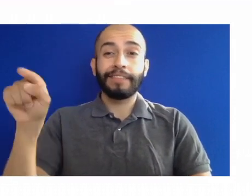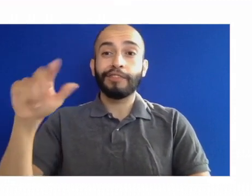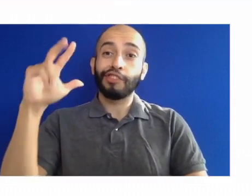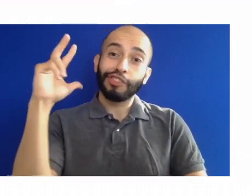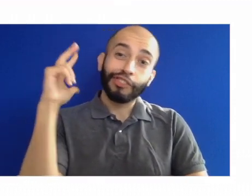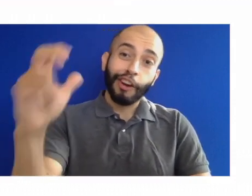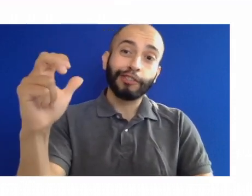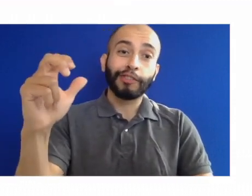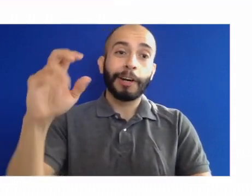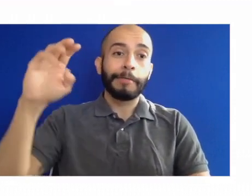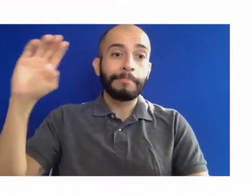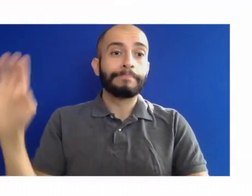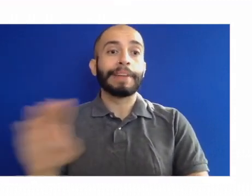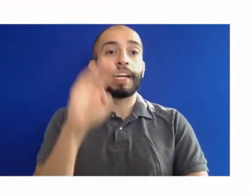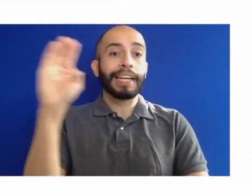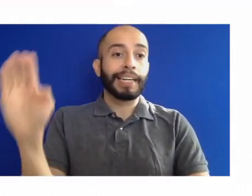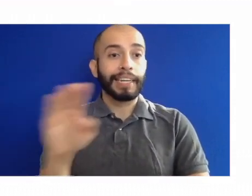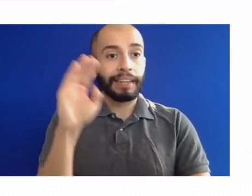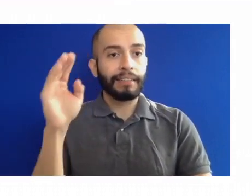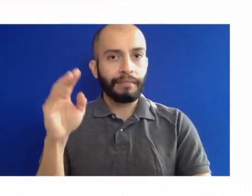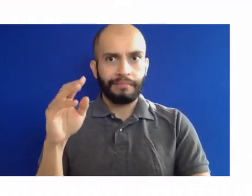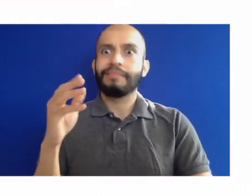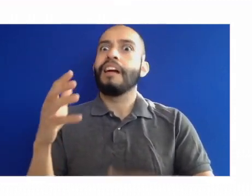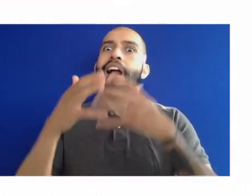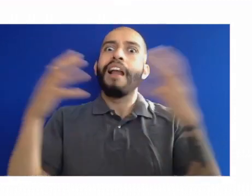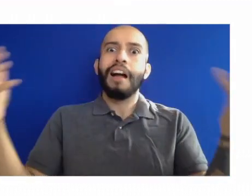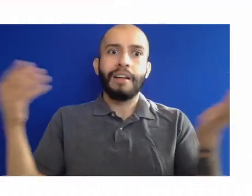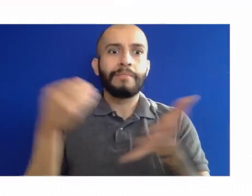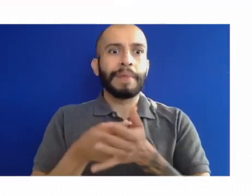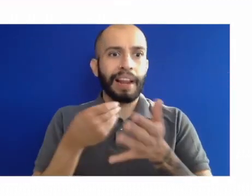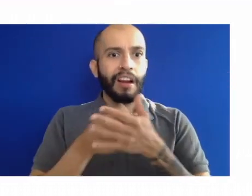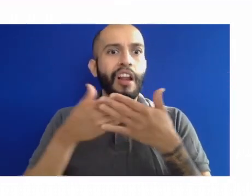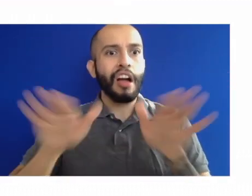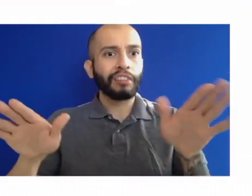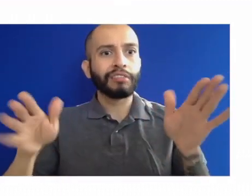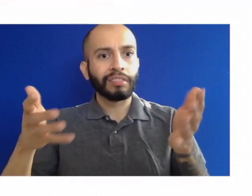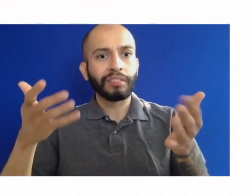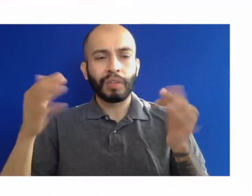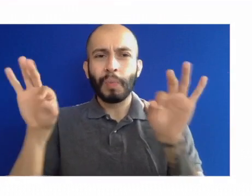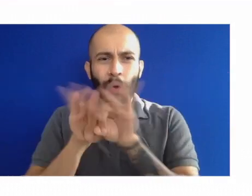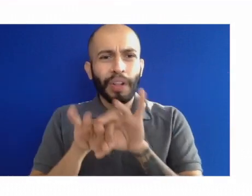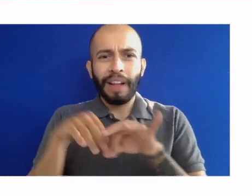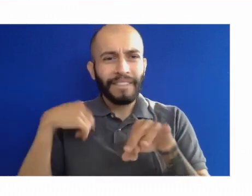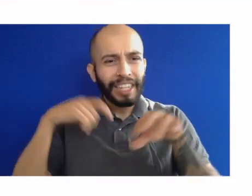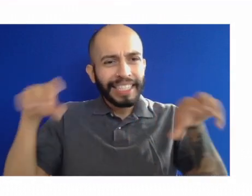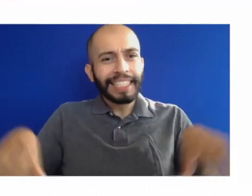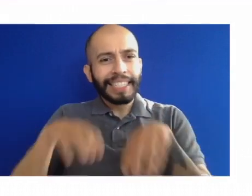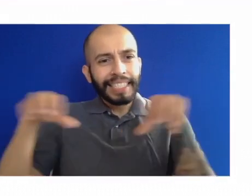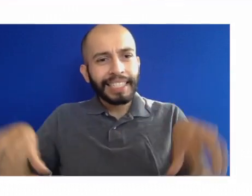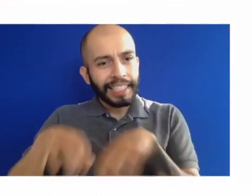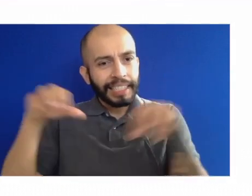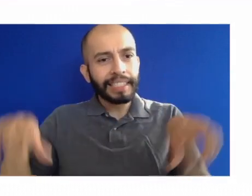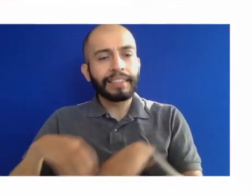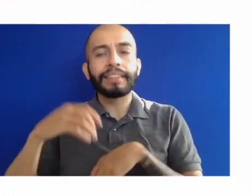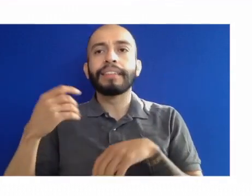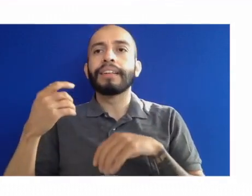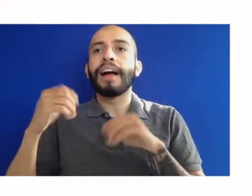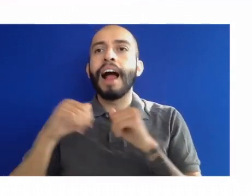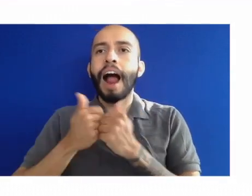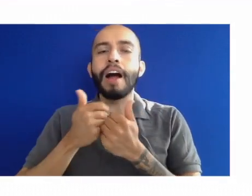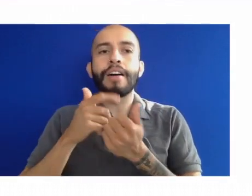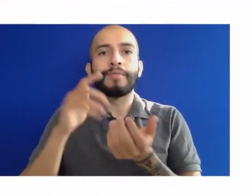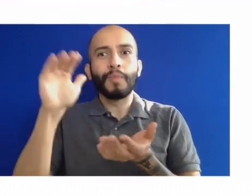And so, you know, if you reduce that non-vaccination that's related to misinformation by just 10%, it would be worth between $5 and $30 million a day.